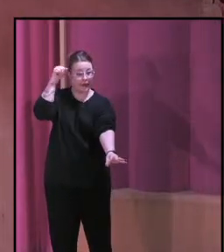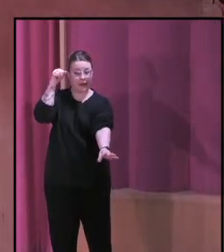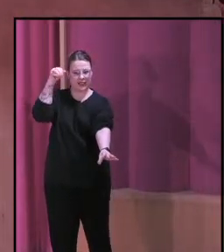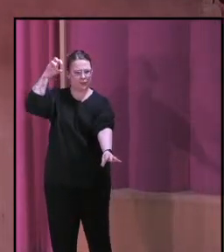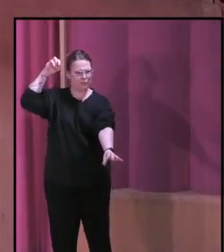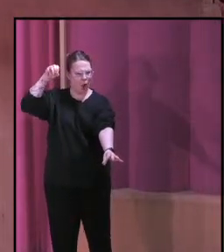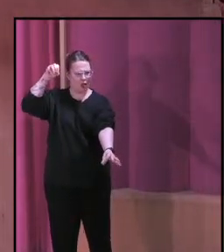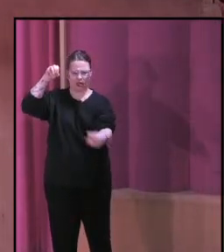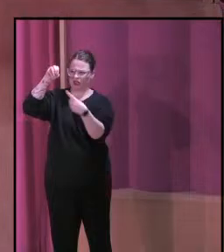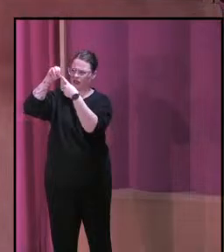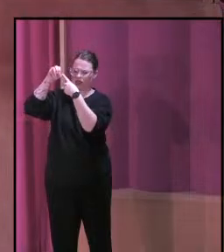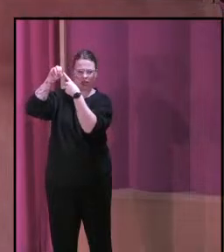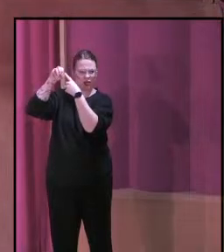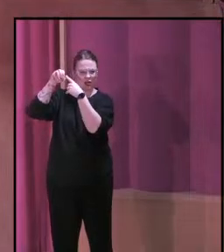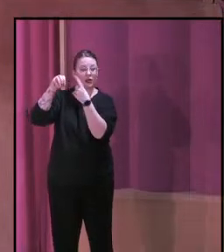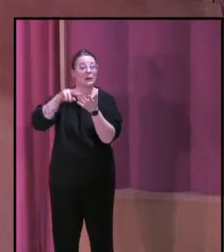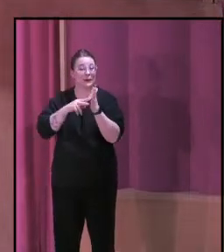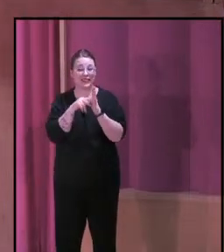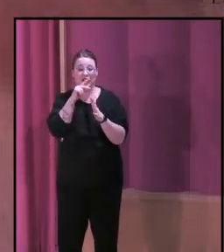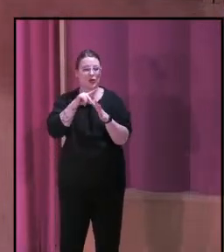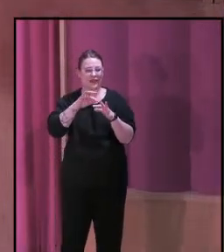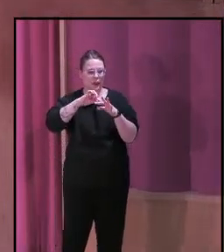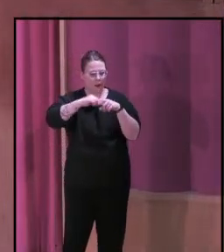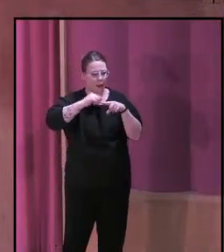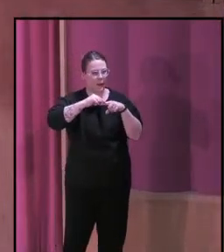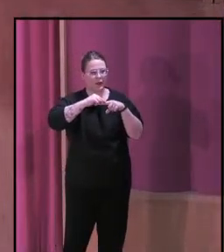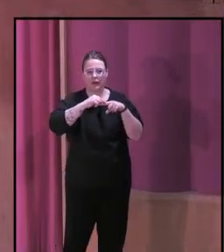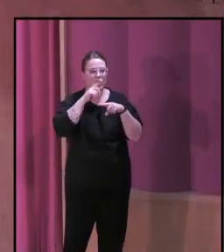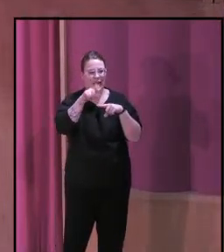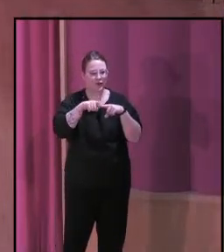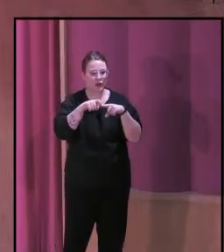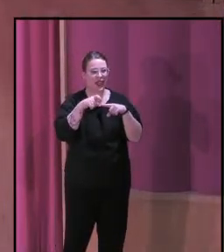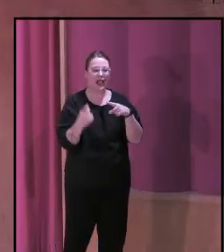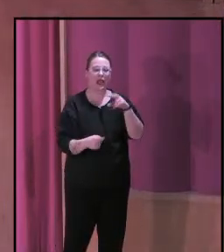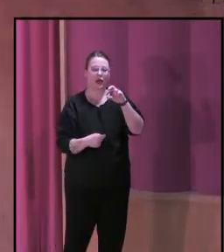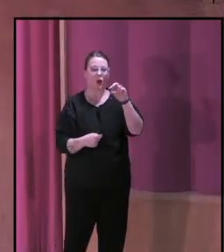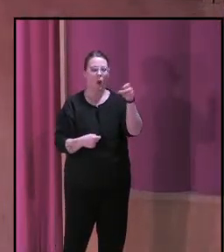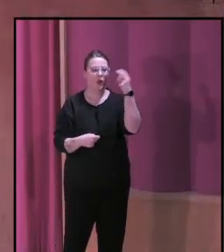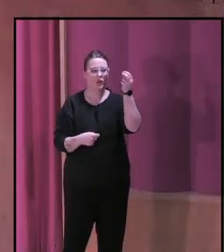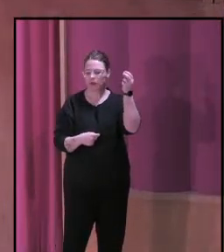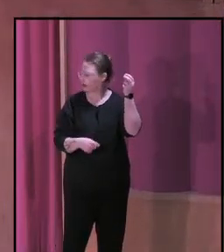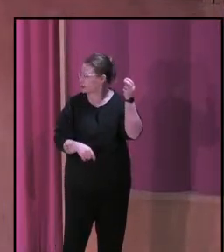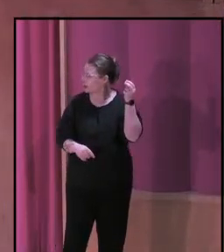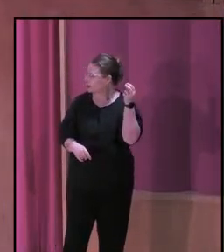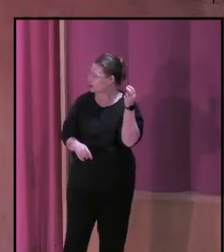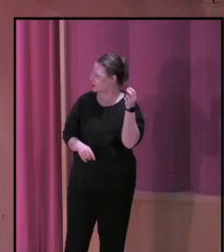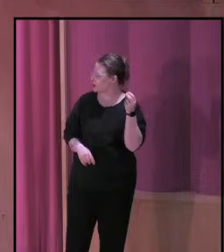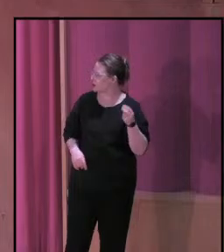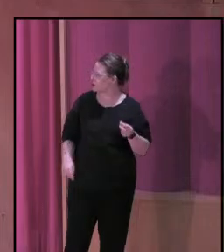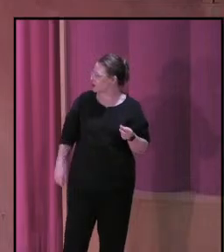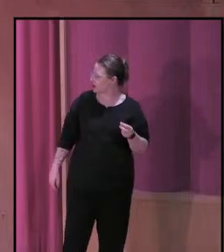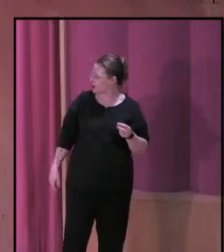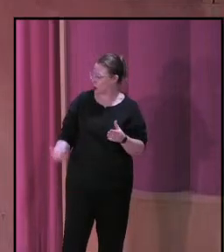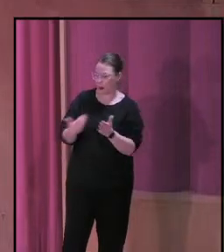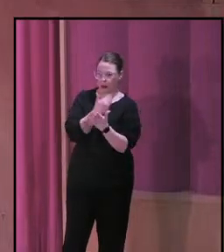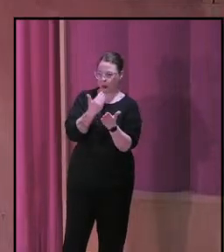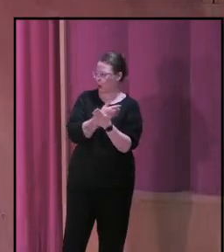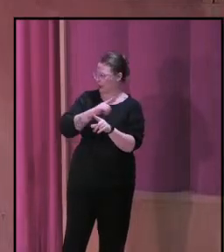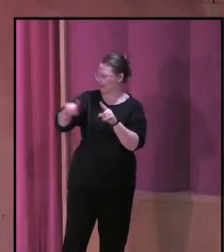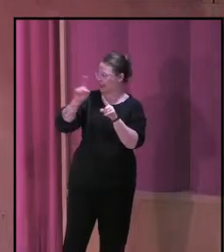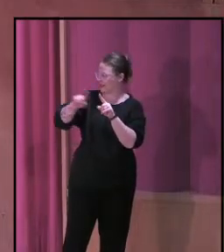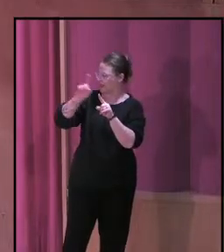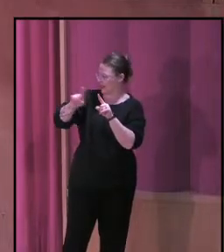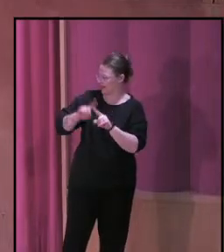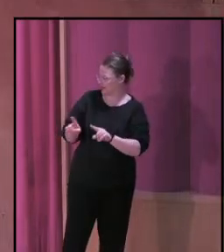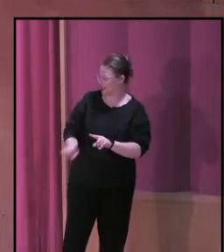have to have it tied to my finger, and that makes new tricks possible that couldn't be done before, like these.